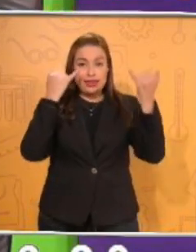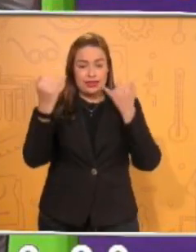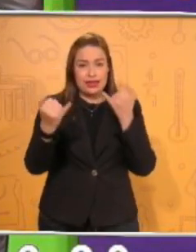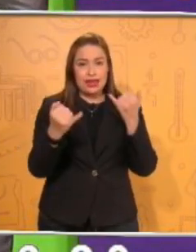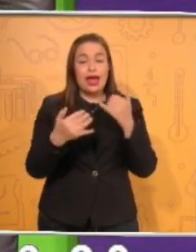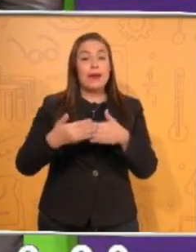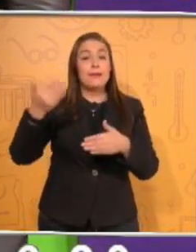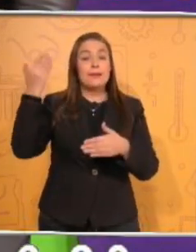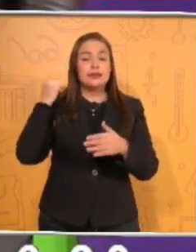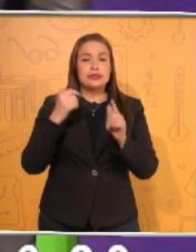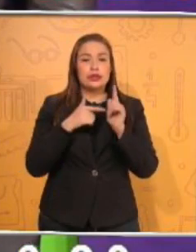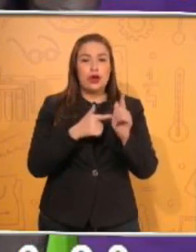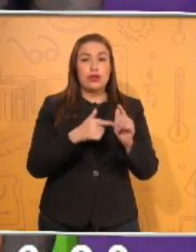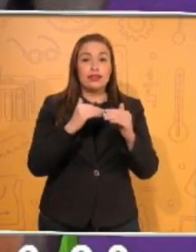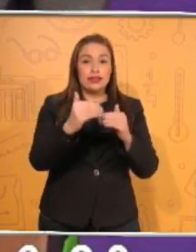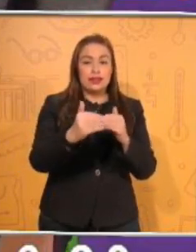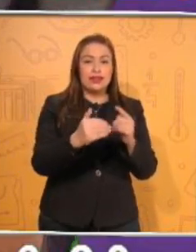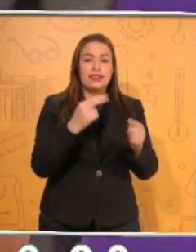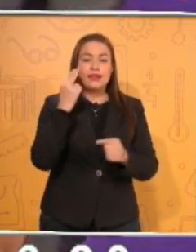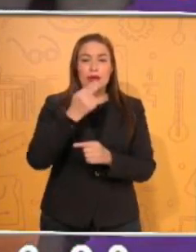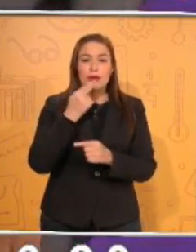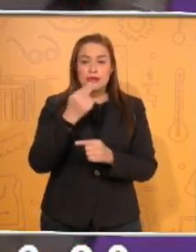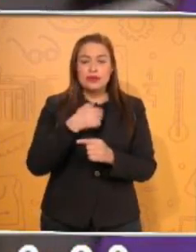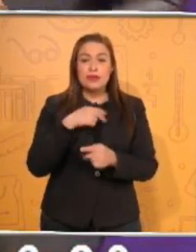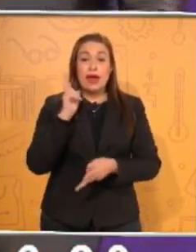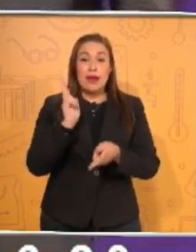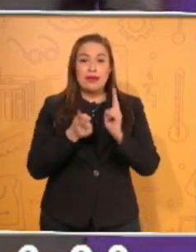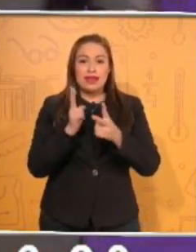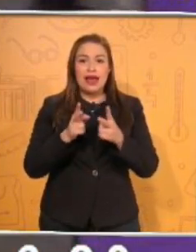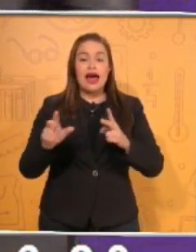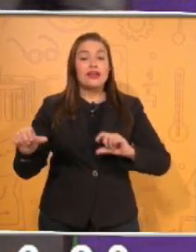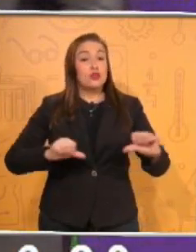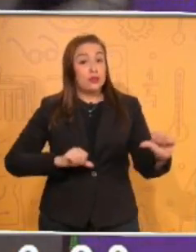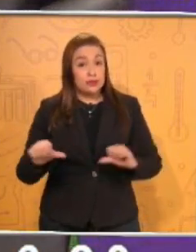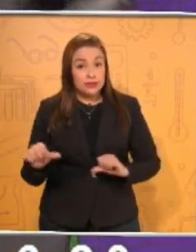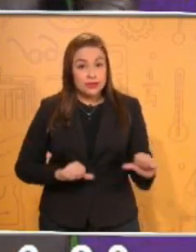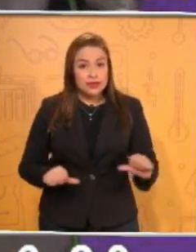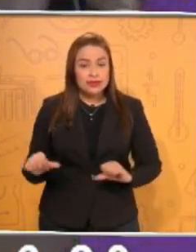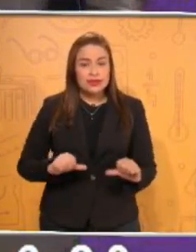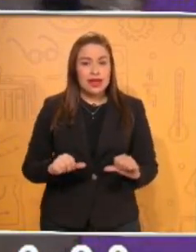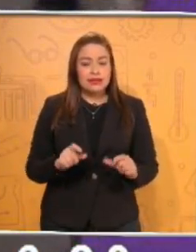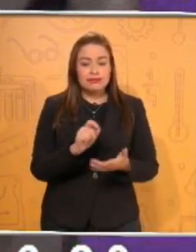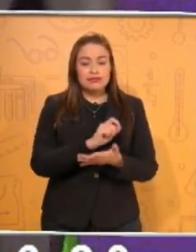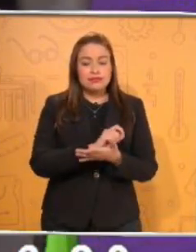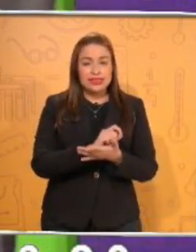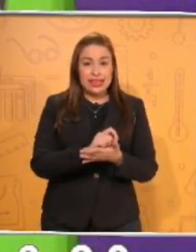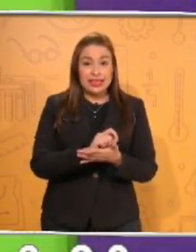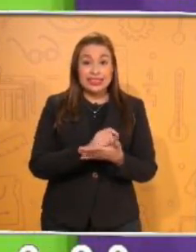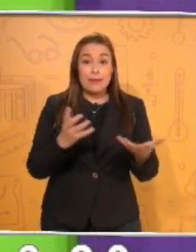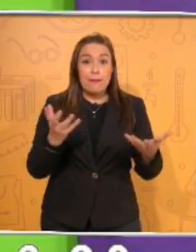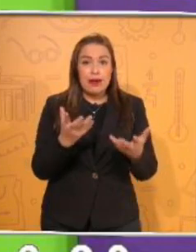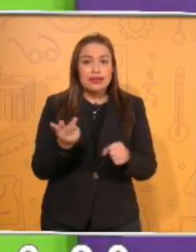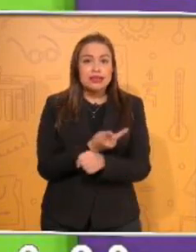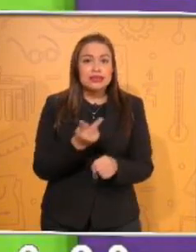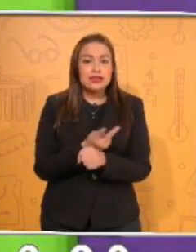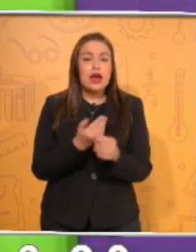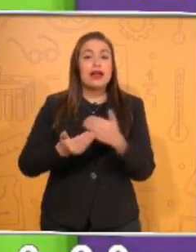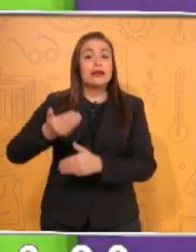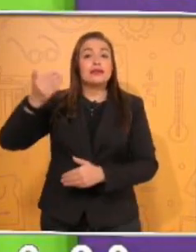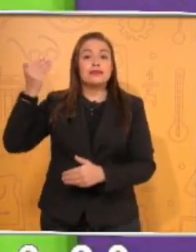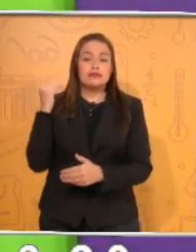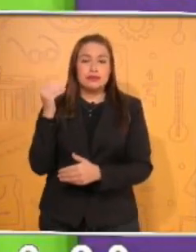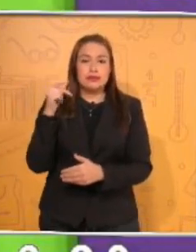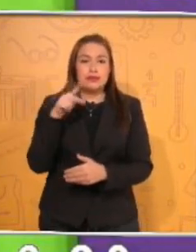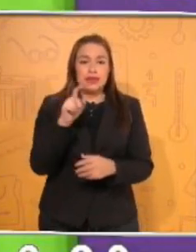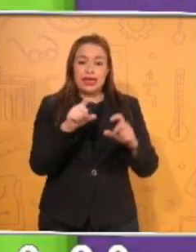a verb tense, which is used to talk about an activity in the past, but this is the